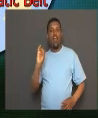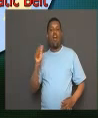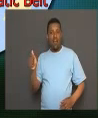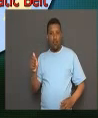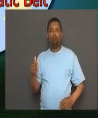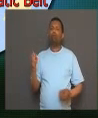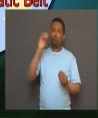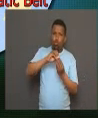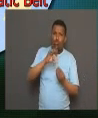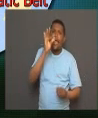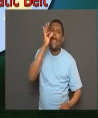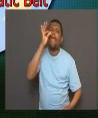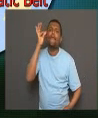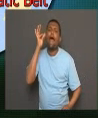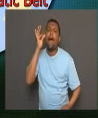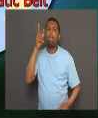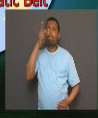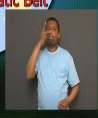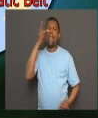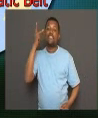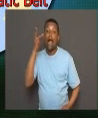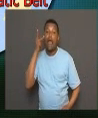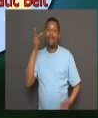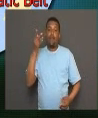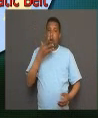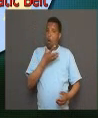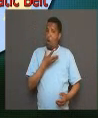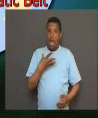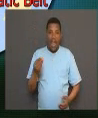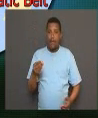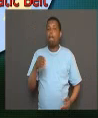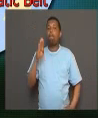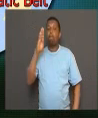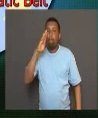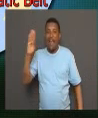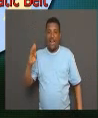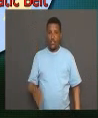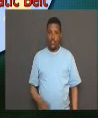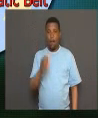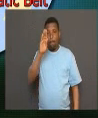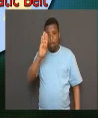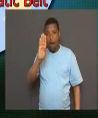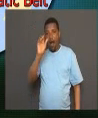India, Pakistan, and Bangladesh.